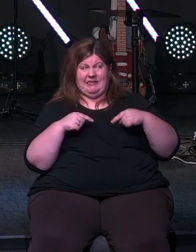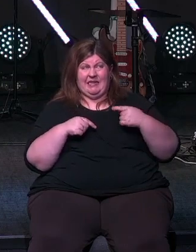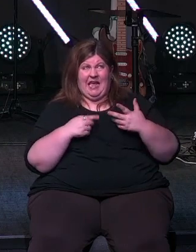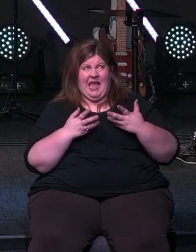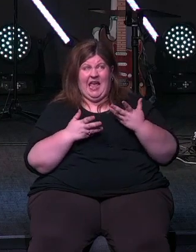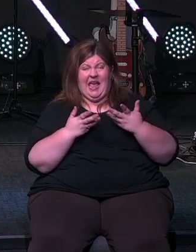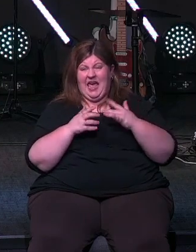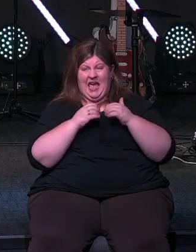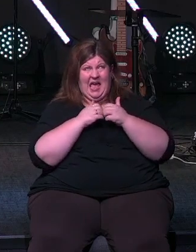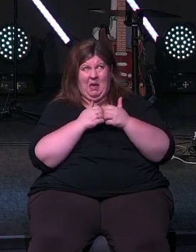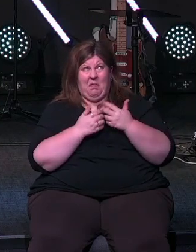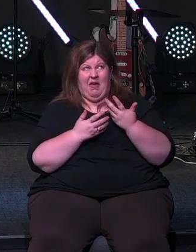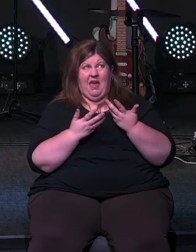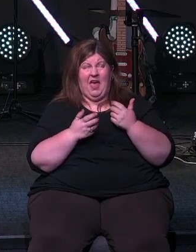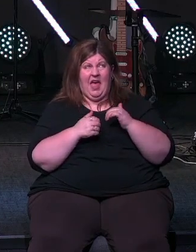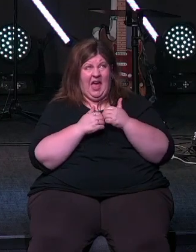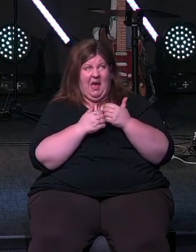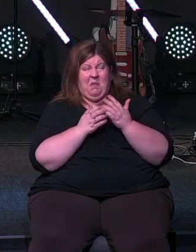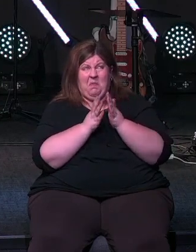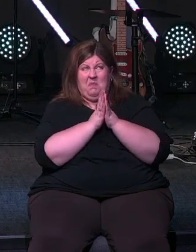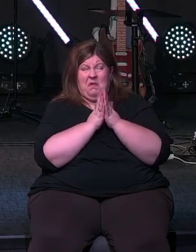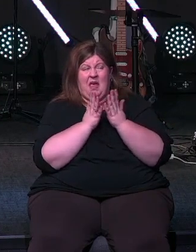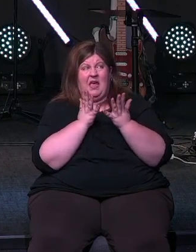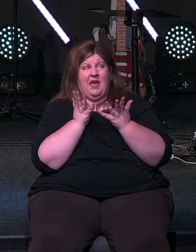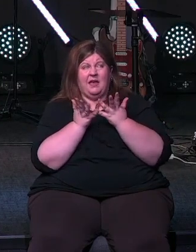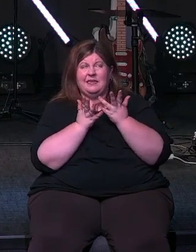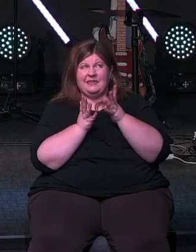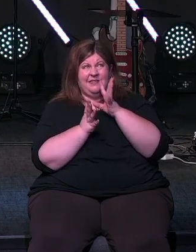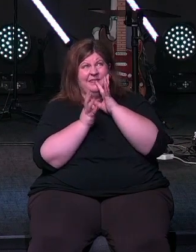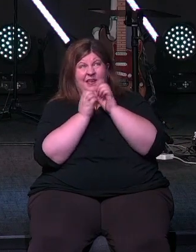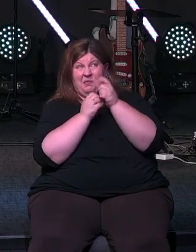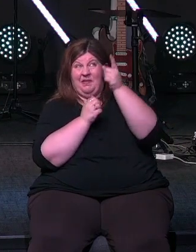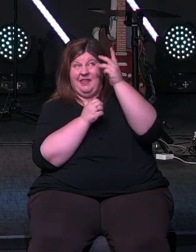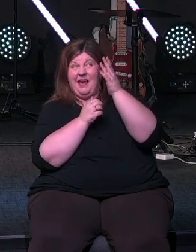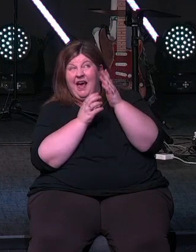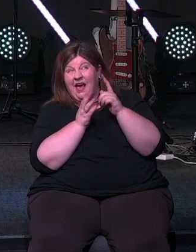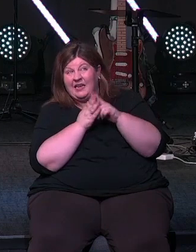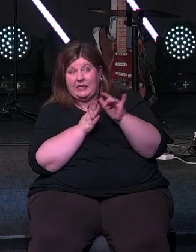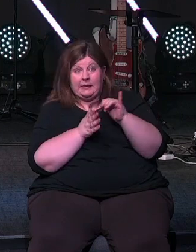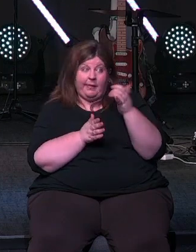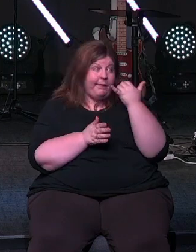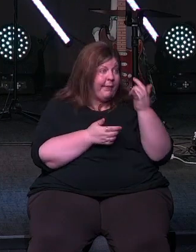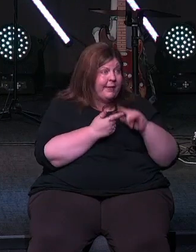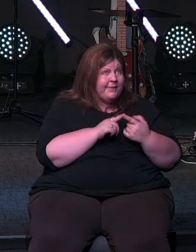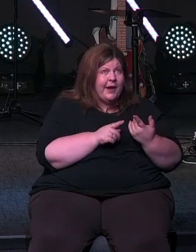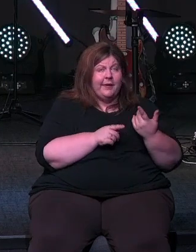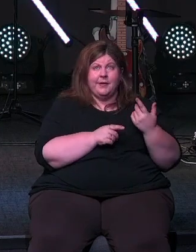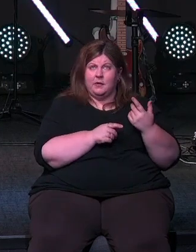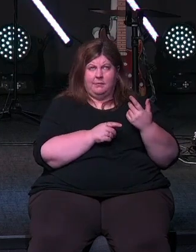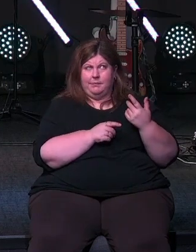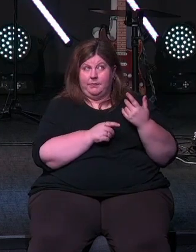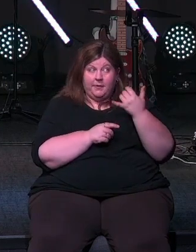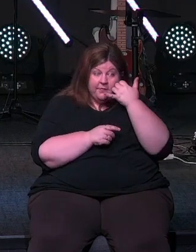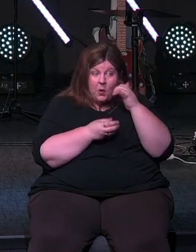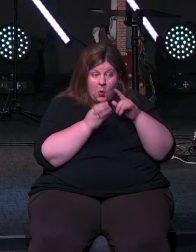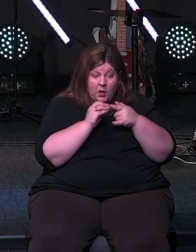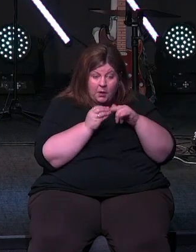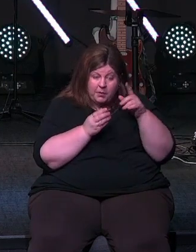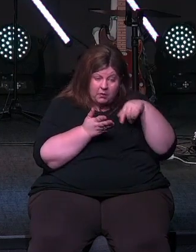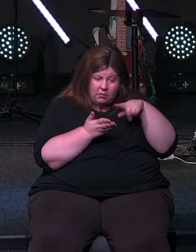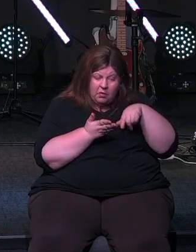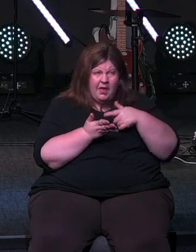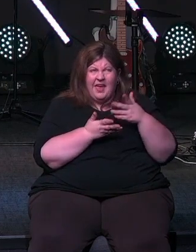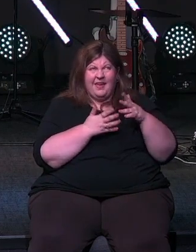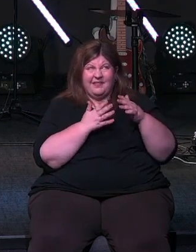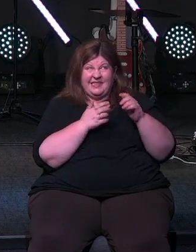anxious, like how do I do this? How do I do this right? How do I talk to God? I mean, is it like calling a friend? Like, is there a number you're supposed to dial in a